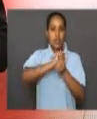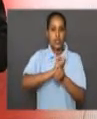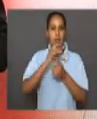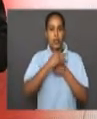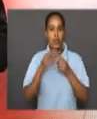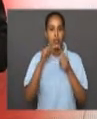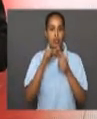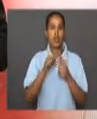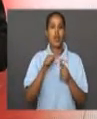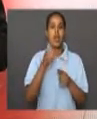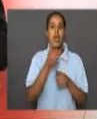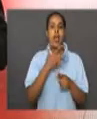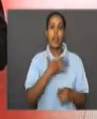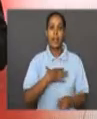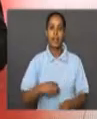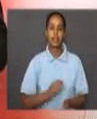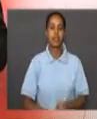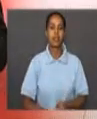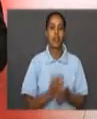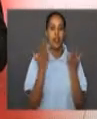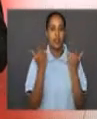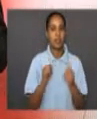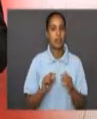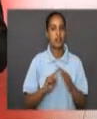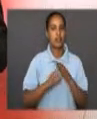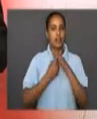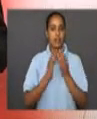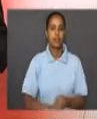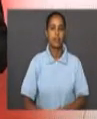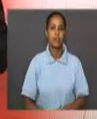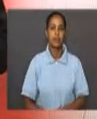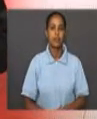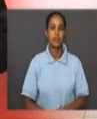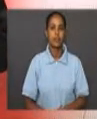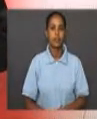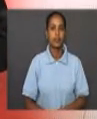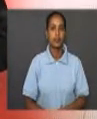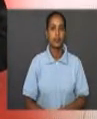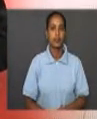minerals into elements. Let us get started.